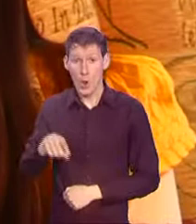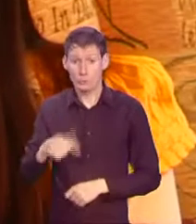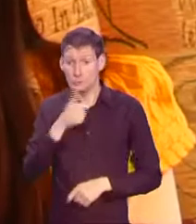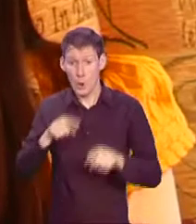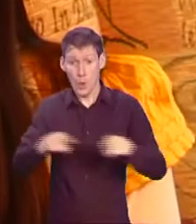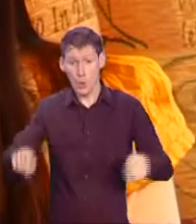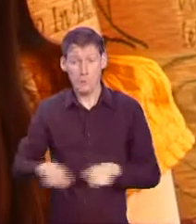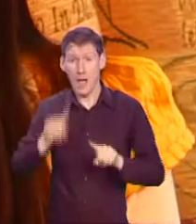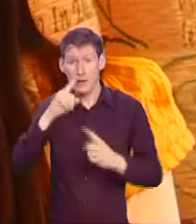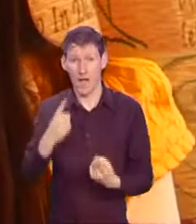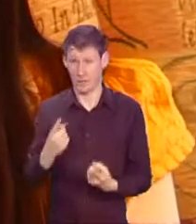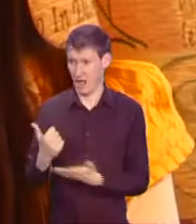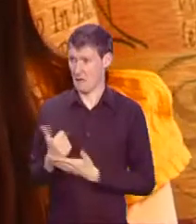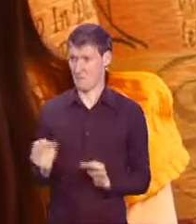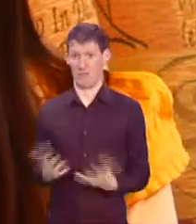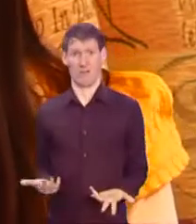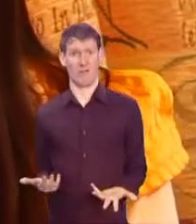use a loop, there's nothing.